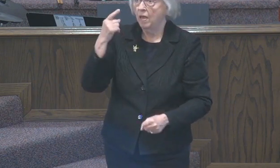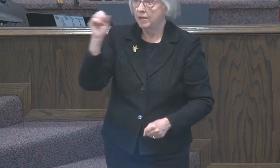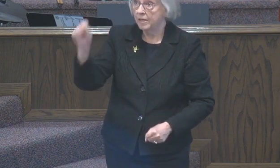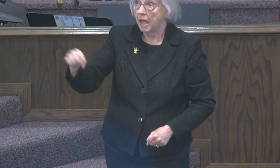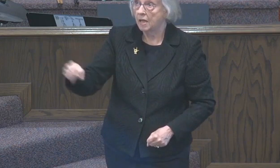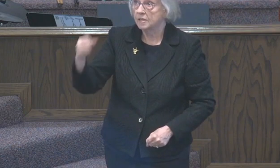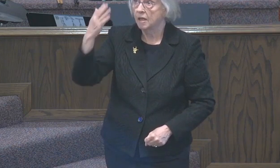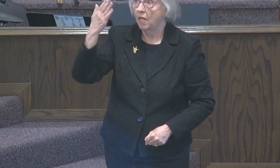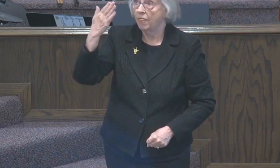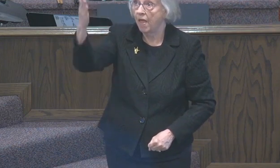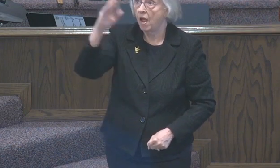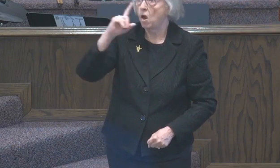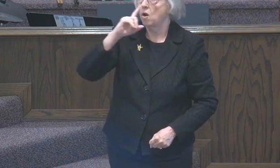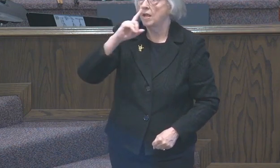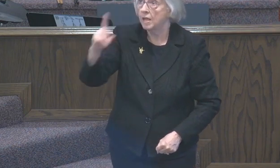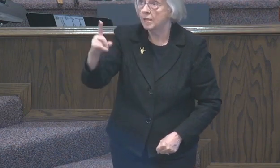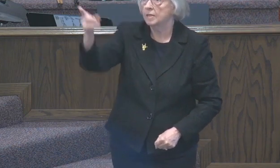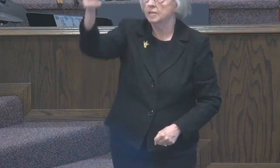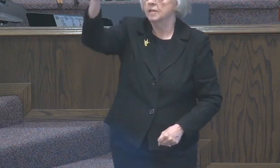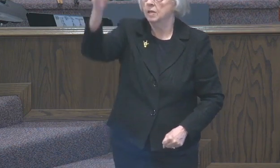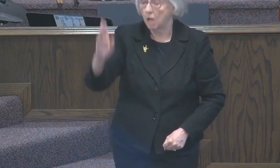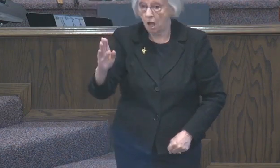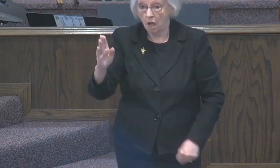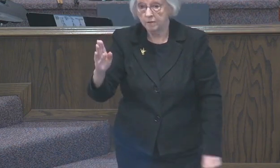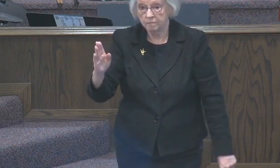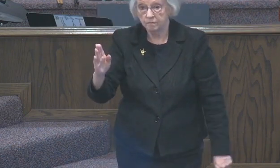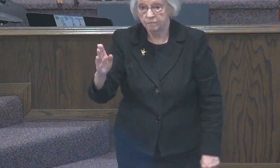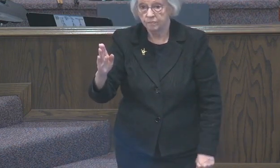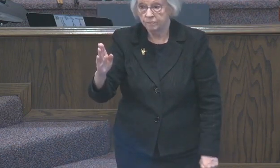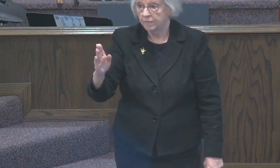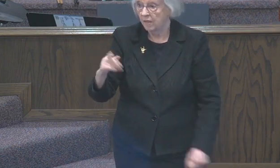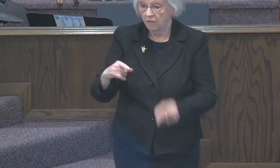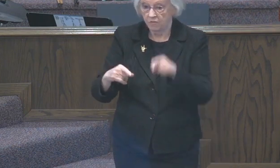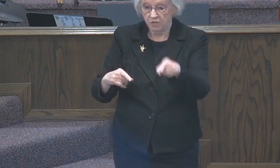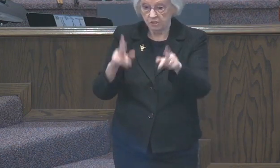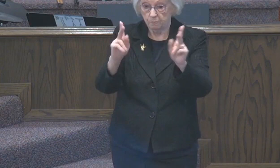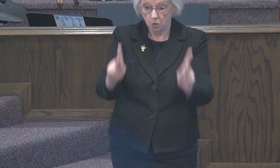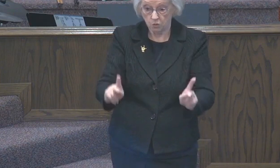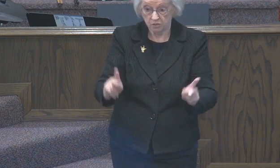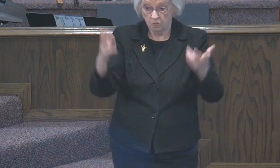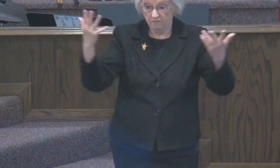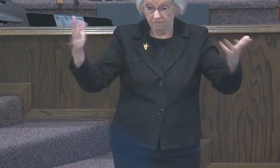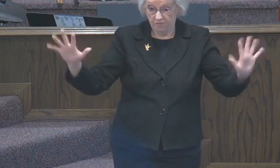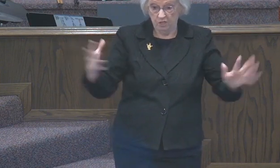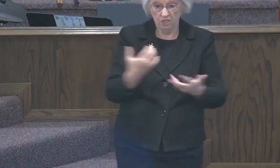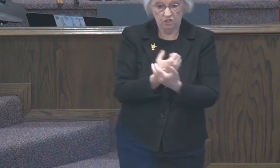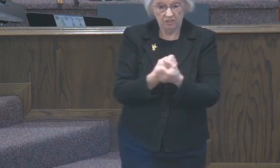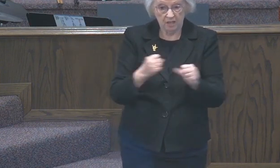Because if he would acknowledge God, he knows he would have to live differently.